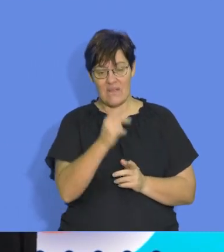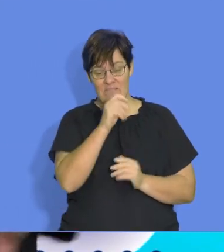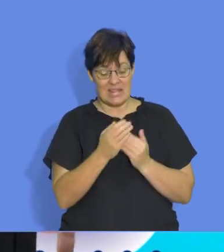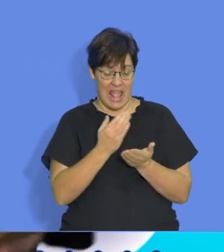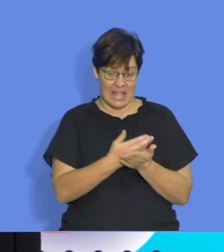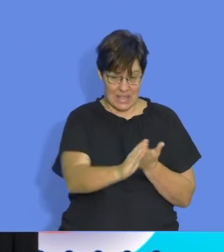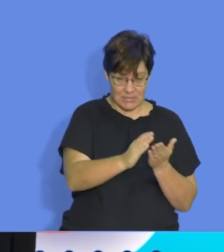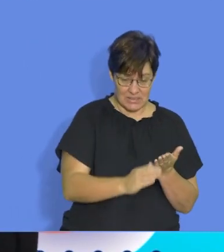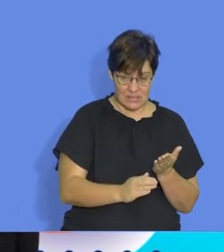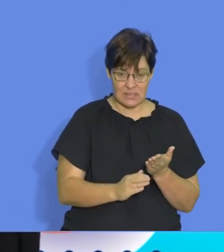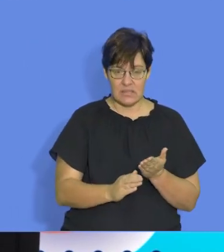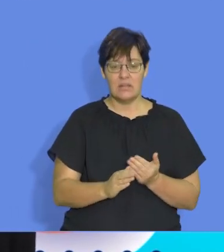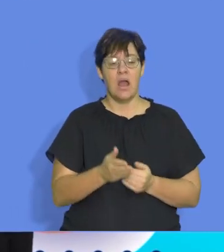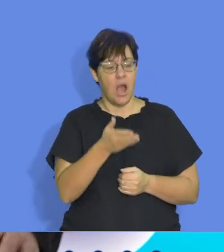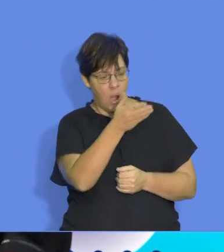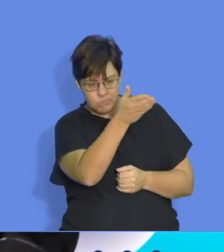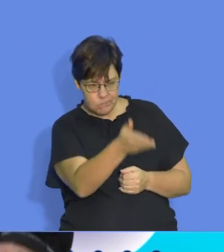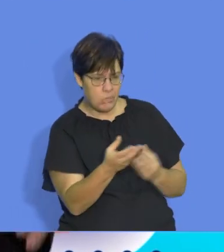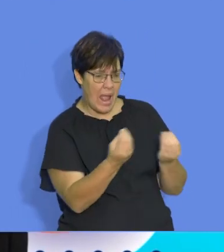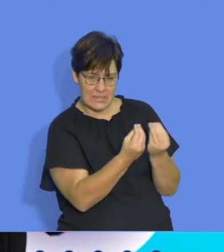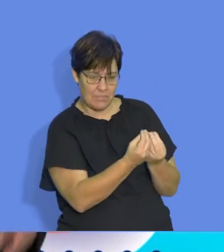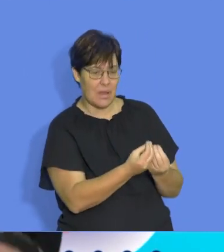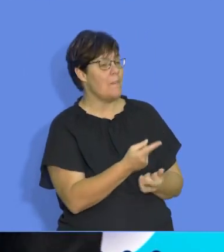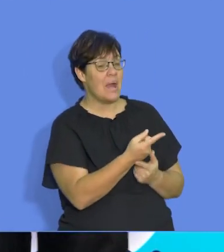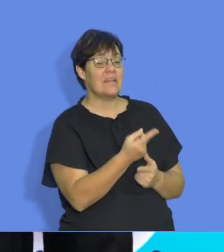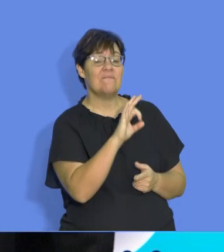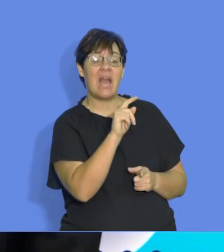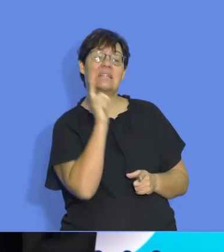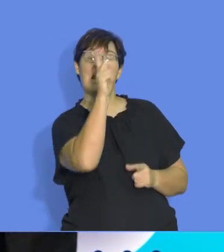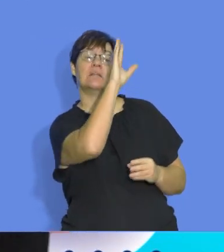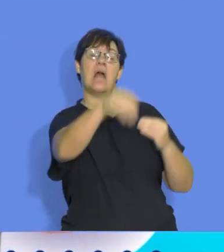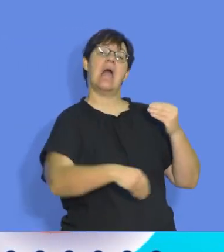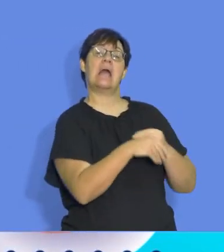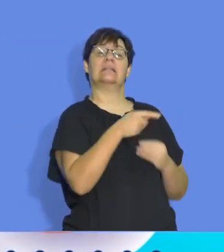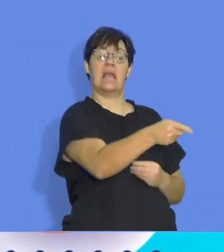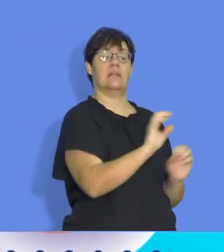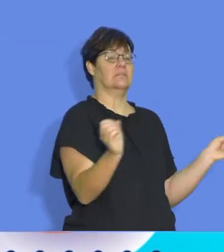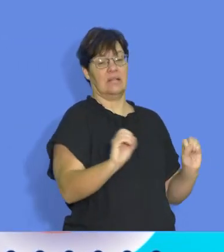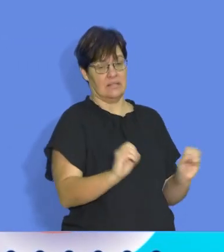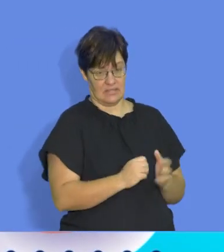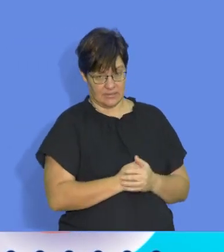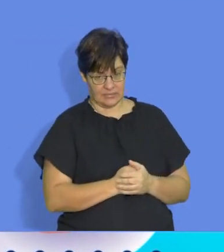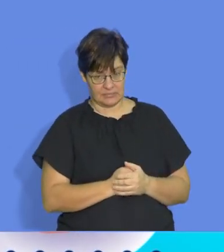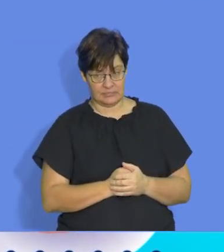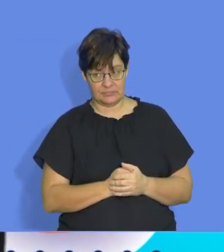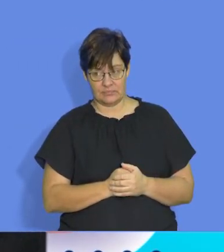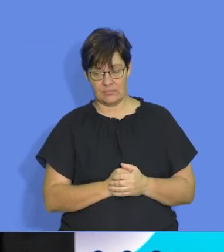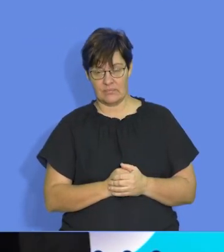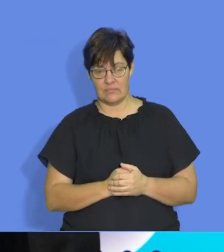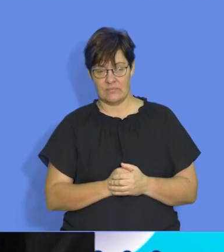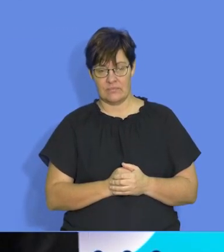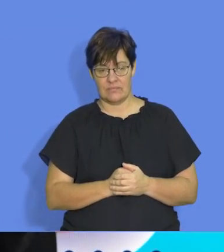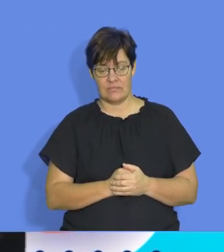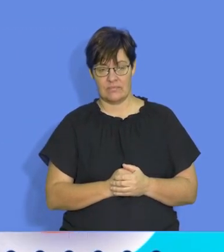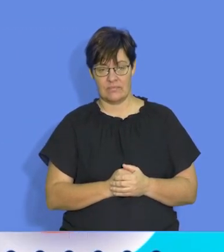they are there, they will never ever have VAT attached to that particular transaction. Okay,